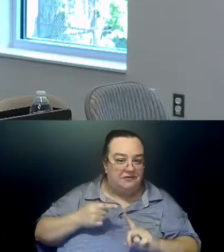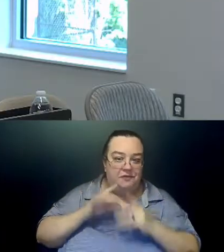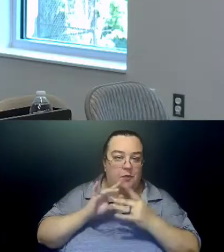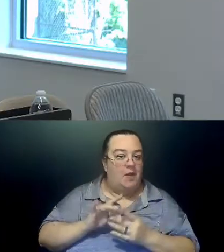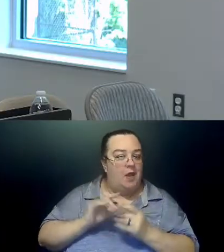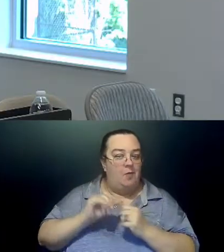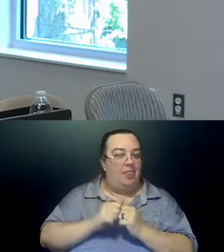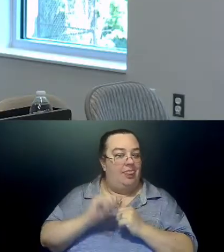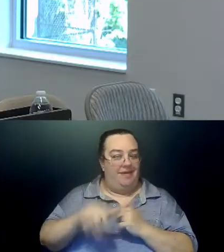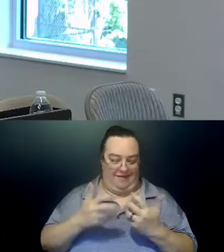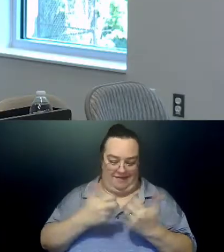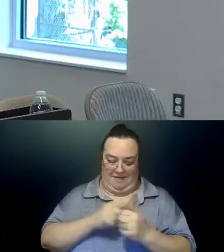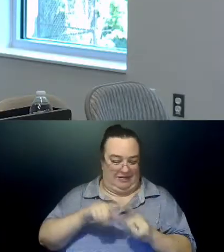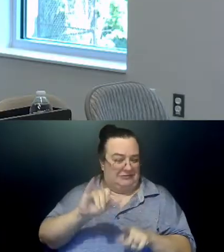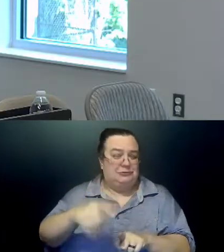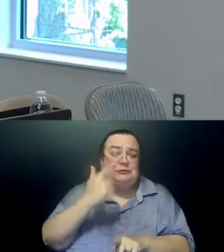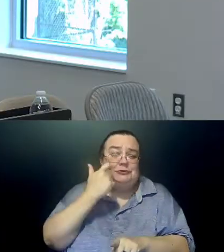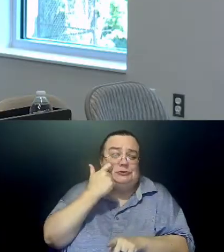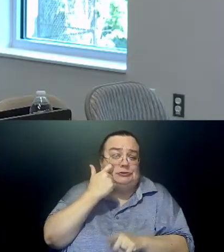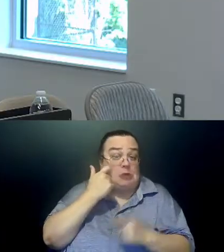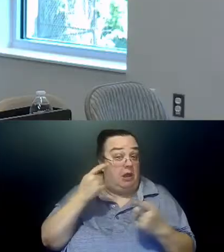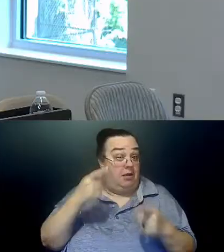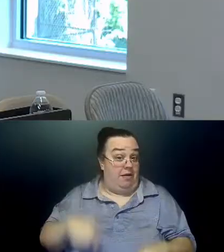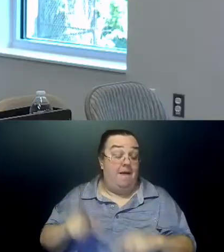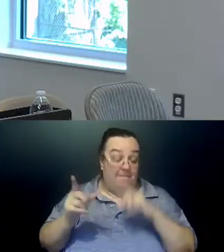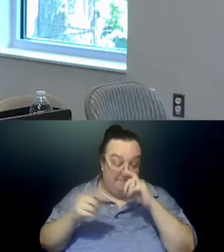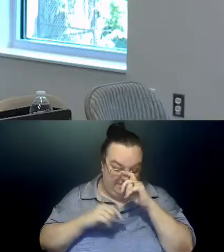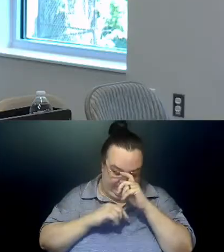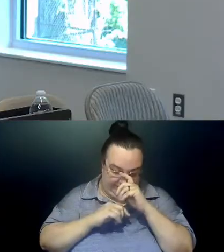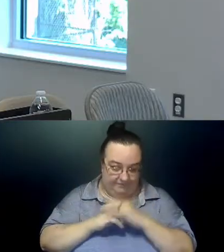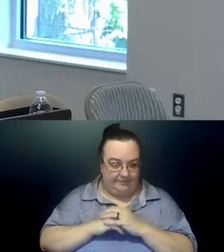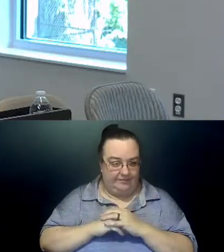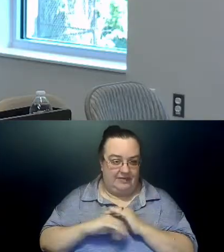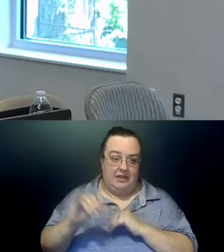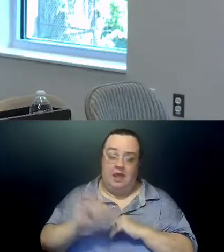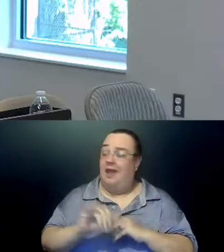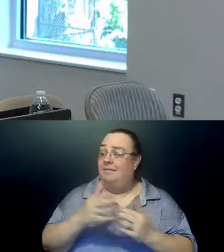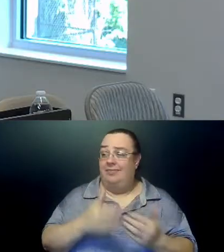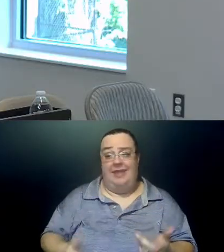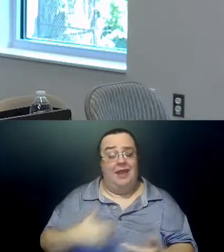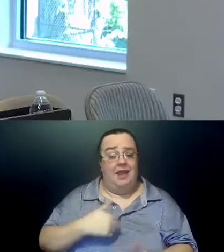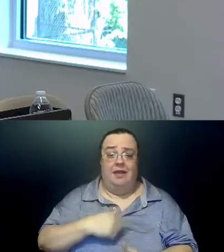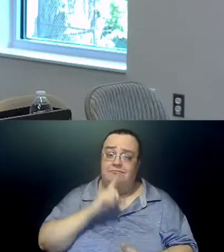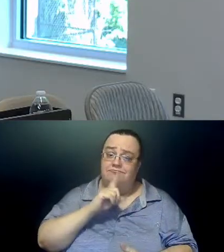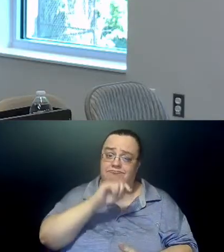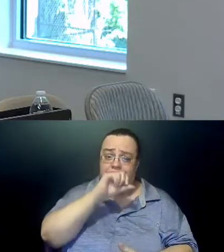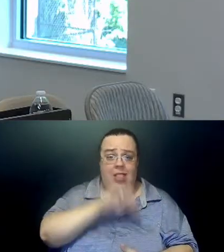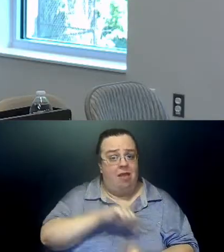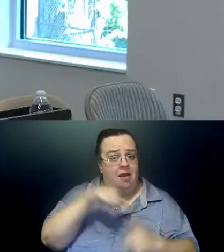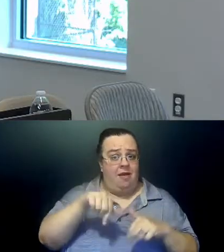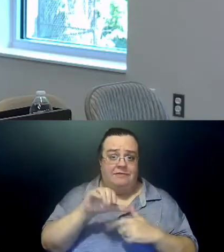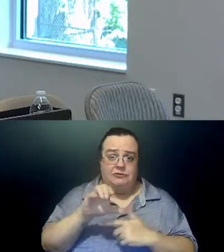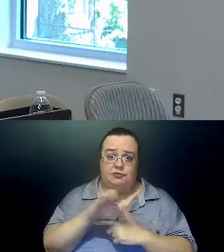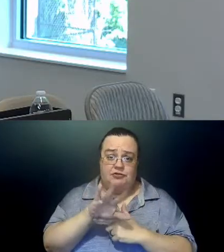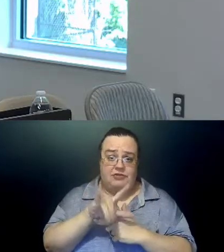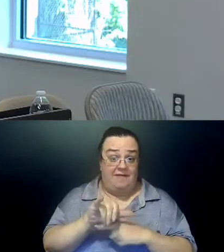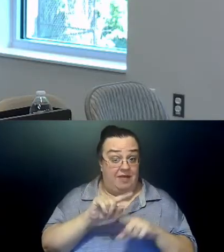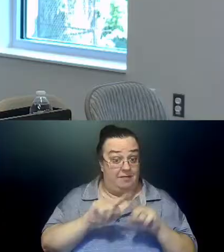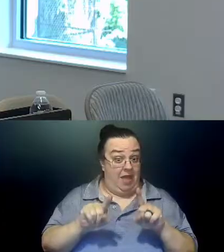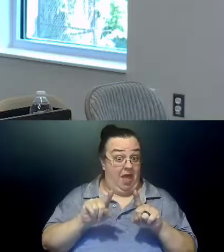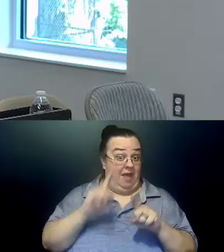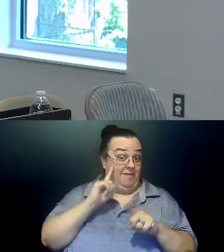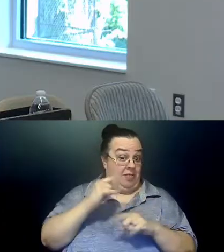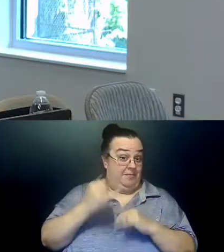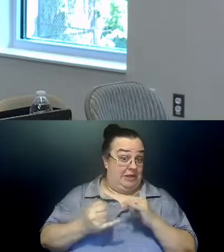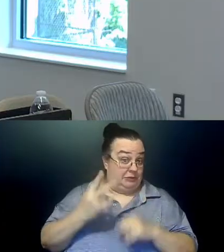just happened. The same, I love Cheverly, but for the last 2 years, I